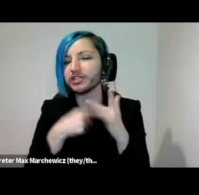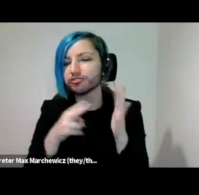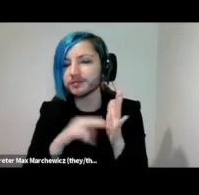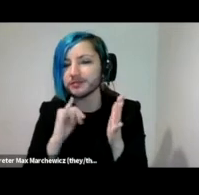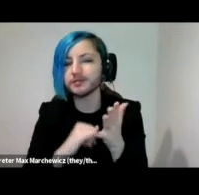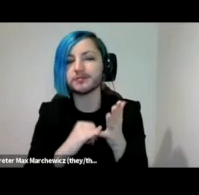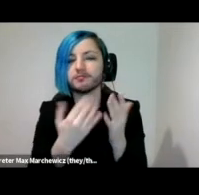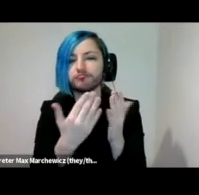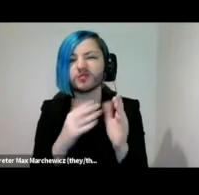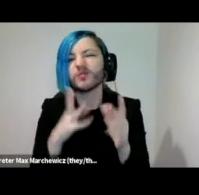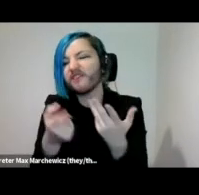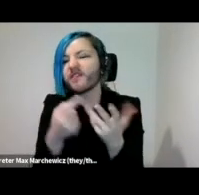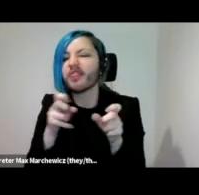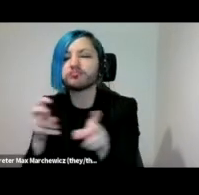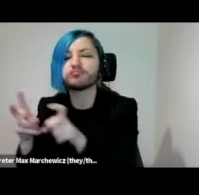compensated for.